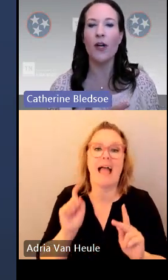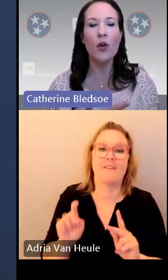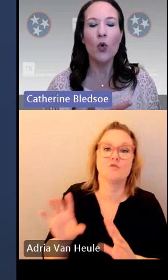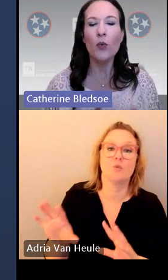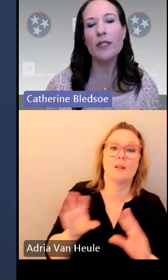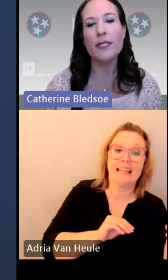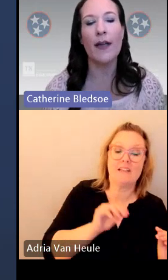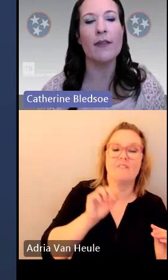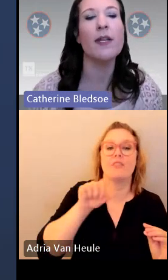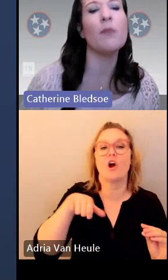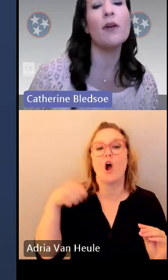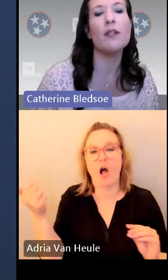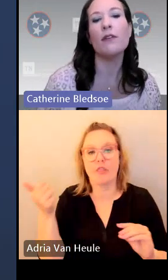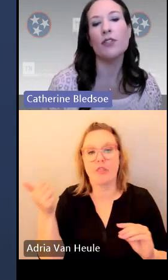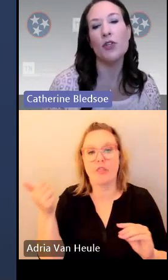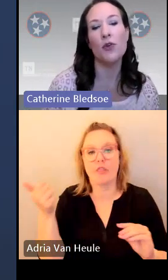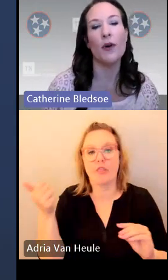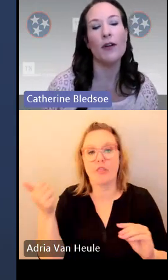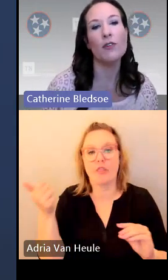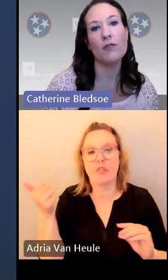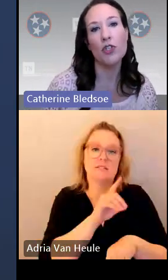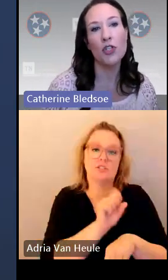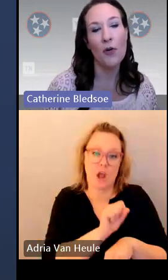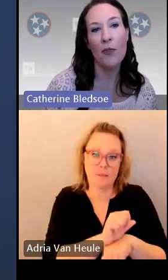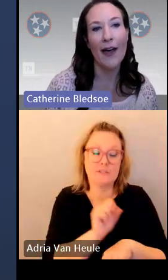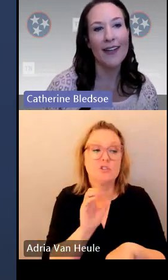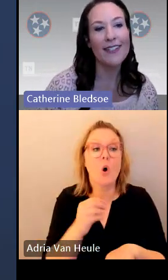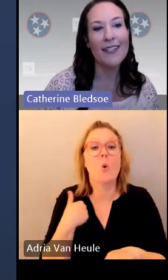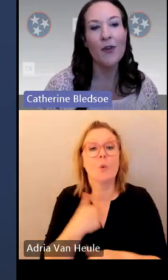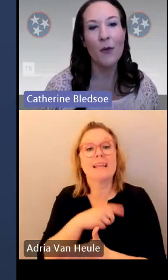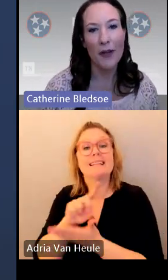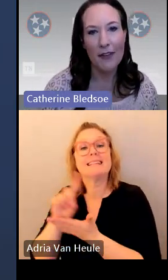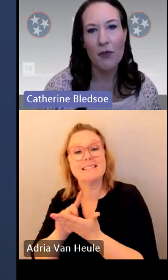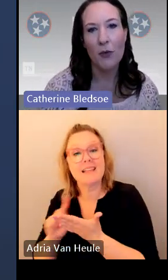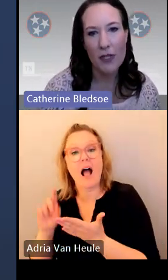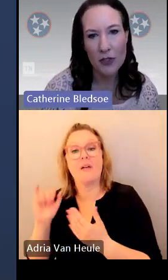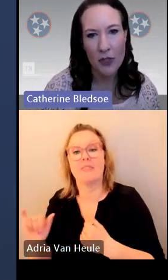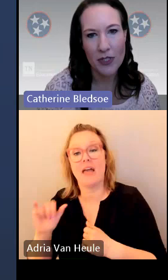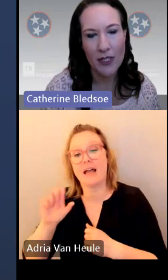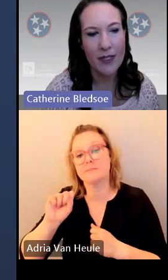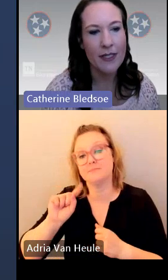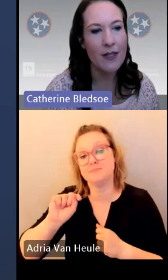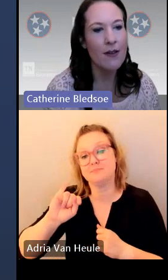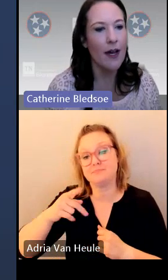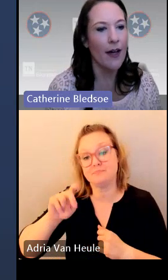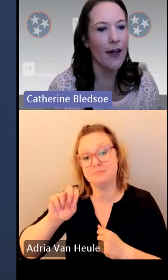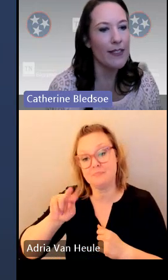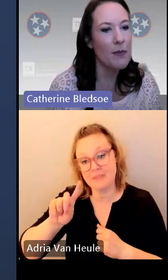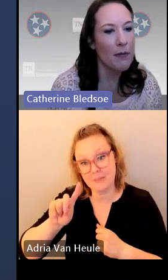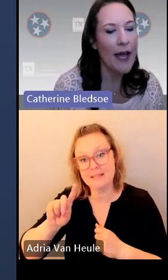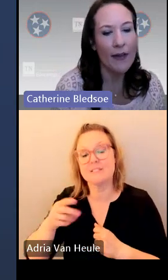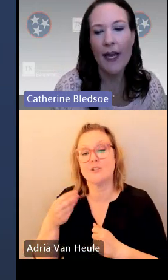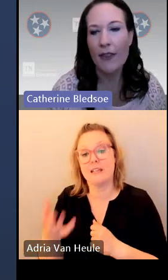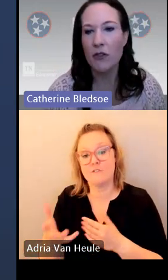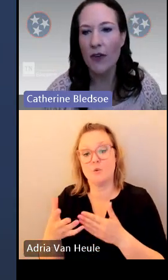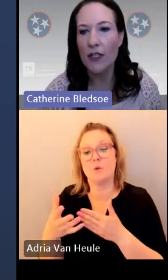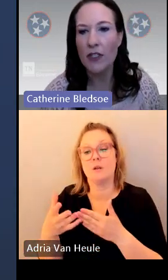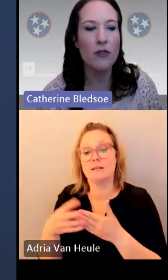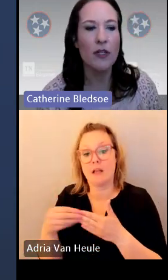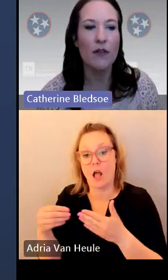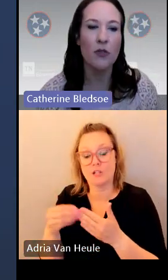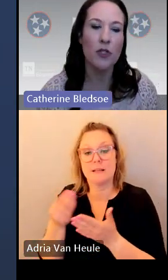that's what we really designed the stipend to show, that we want to give you the resources to be able to